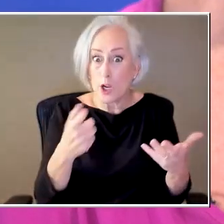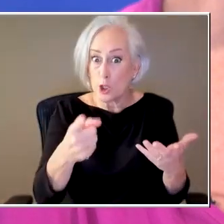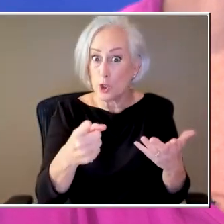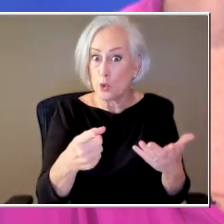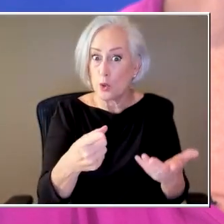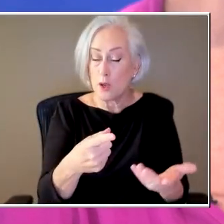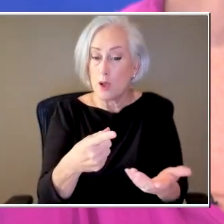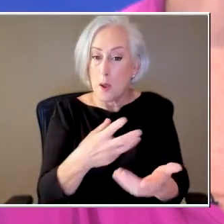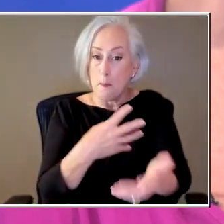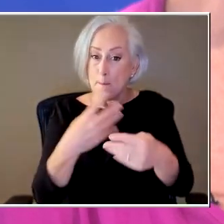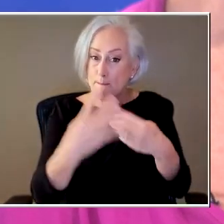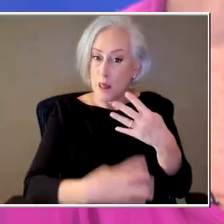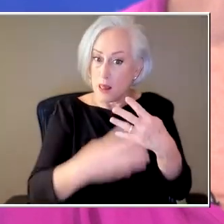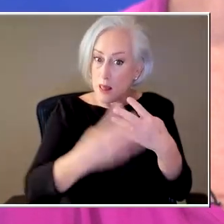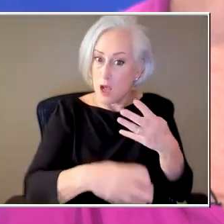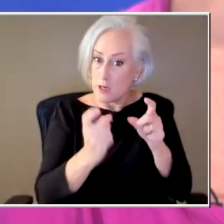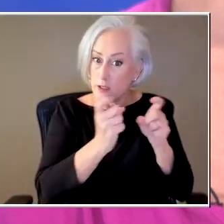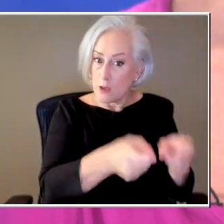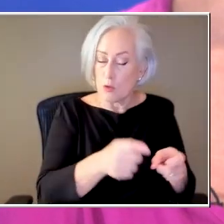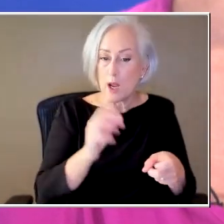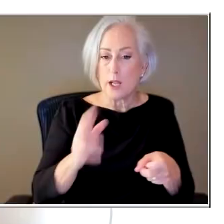Tell us a little bit about your experience.